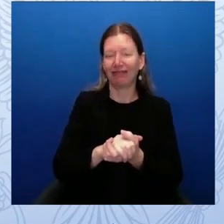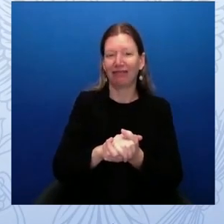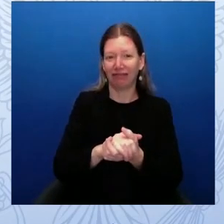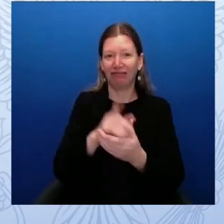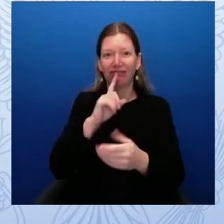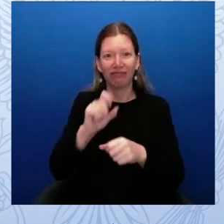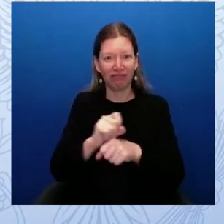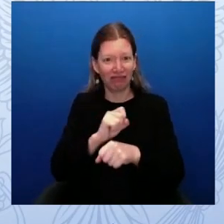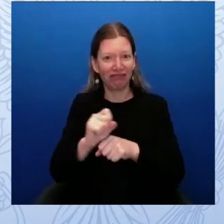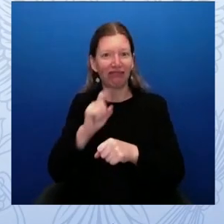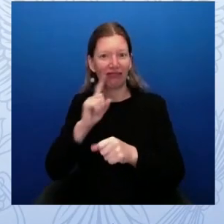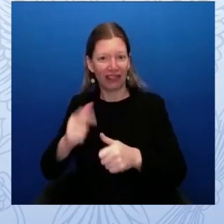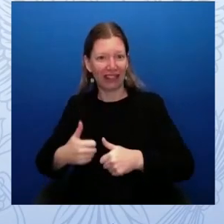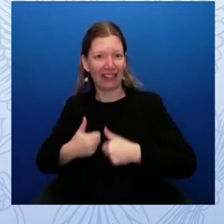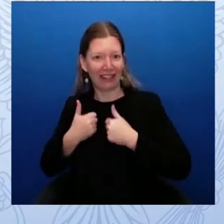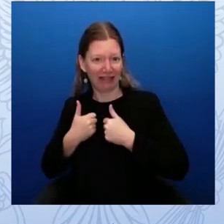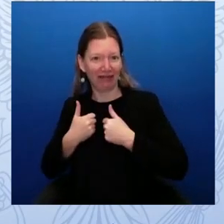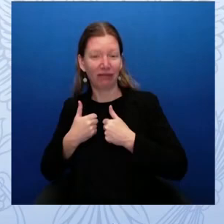David and Lena.